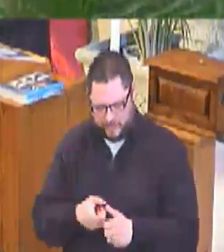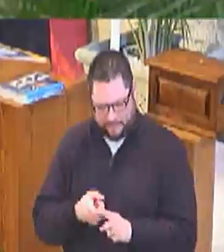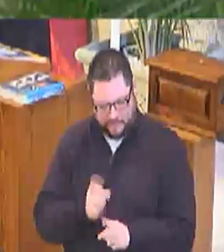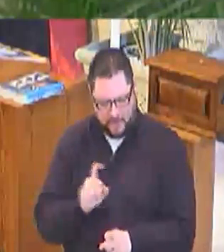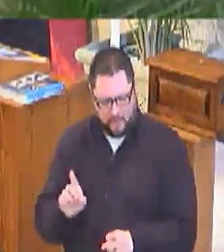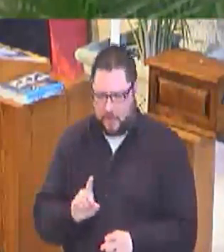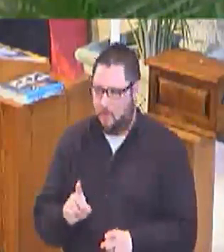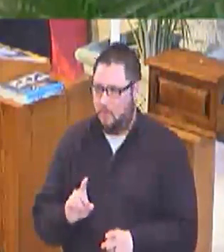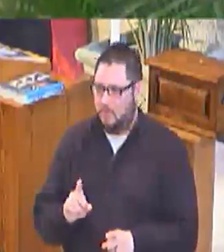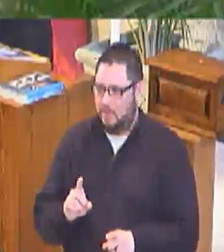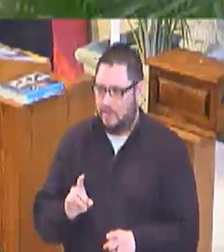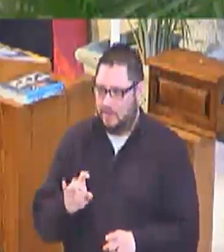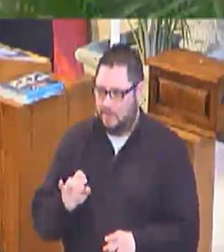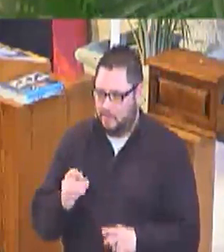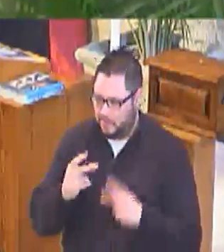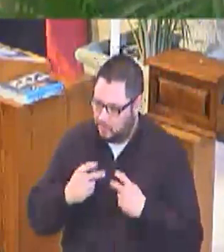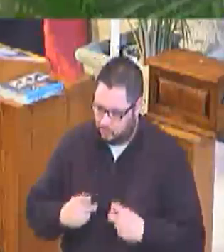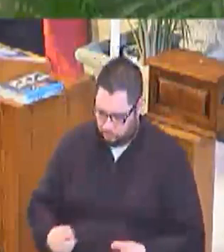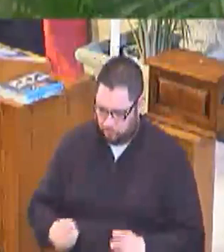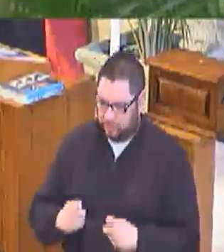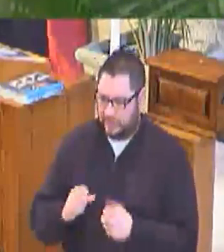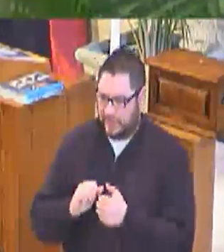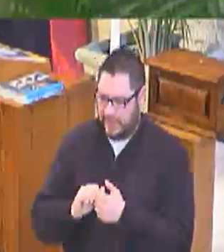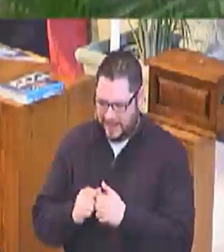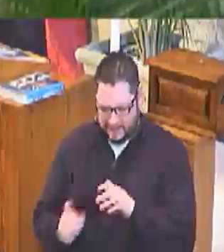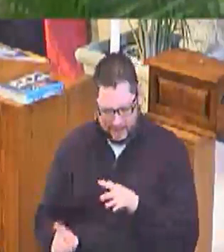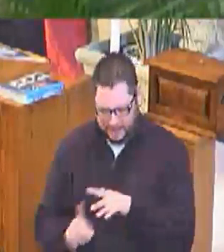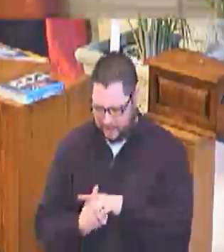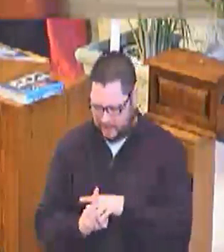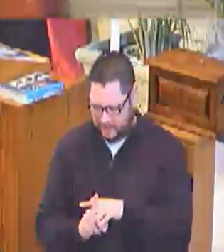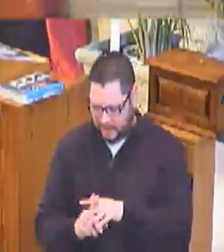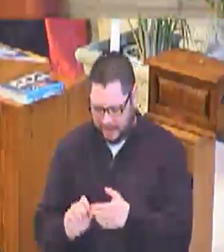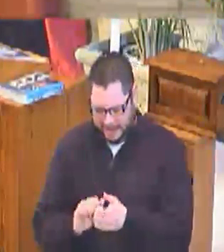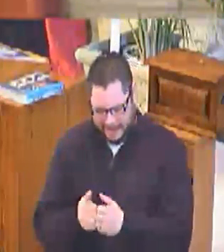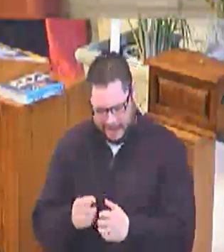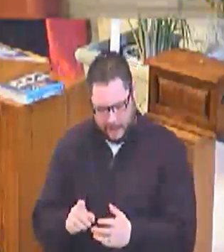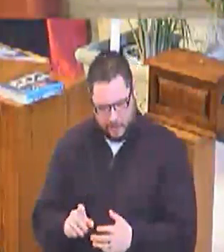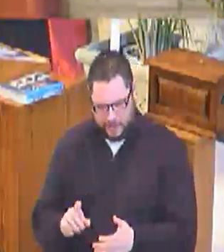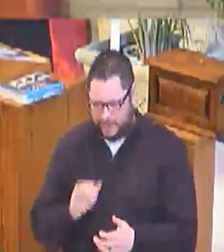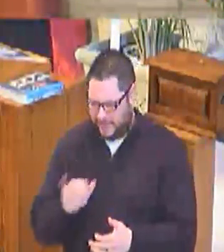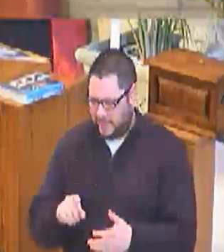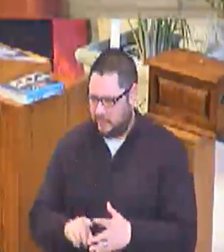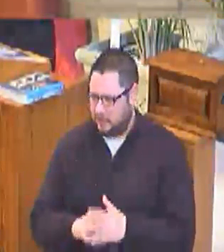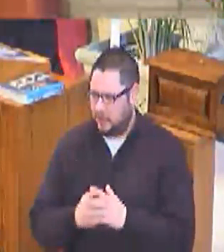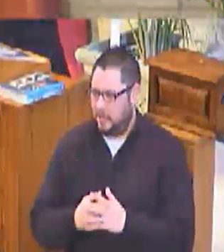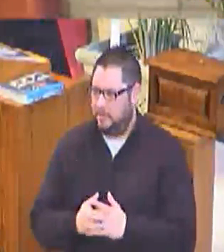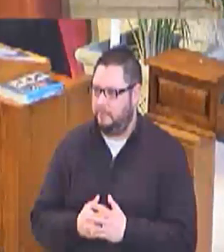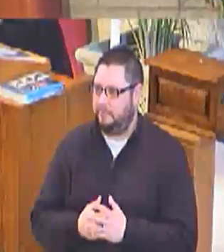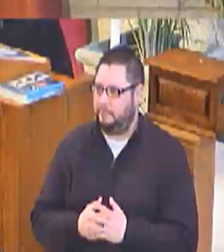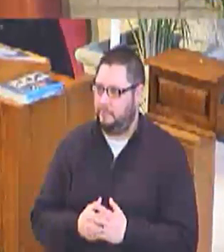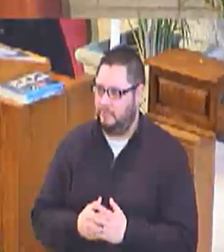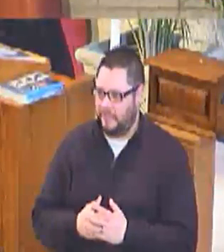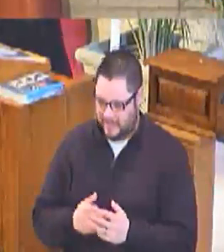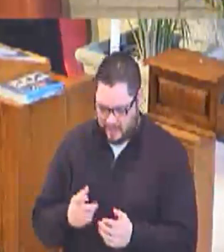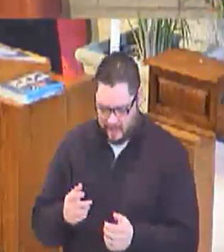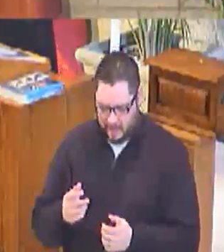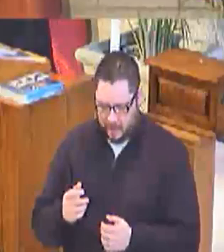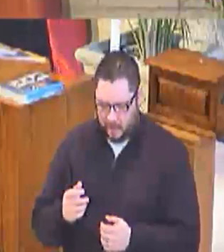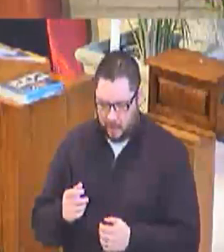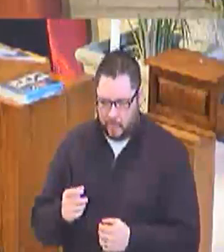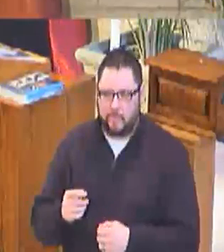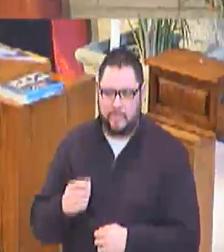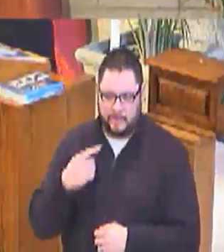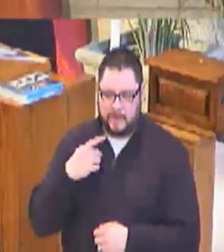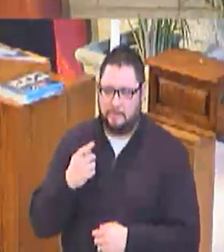take that inventory and look at how that sprung up and how that started in your life. And ask the question, where do I need to do my